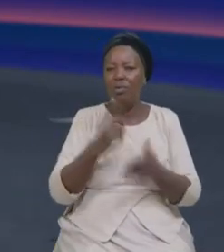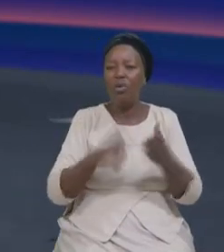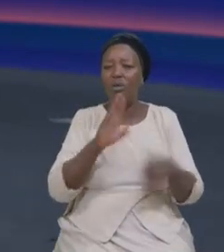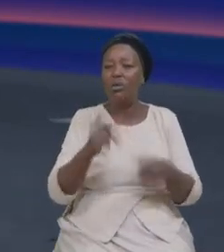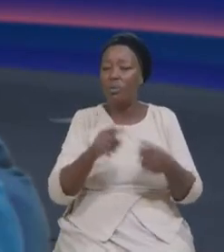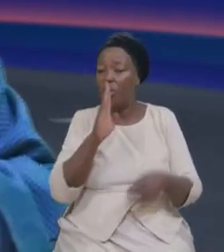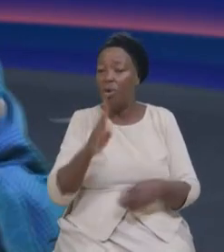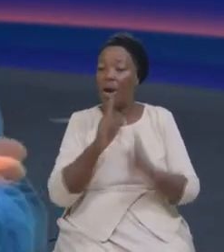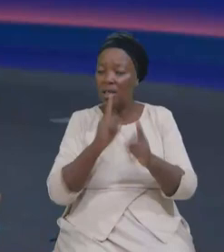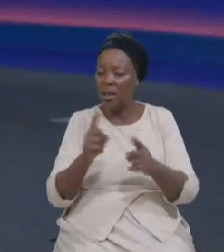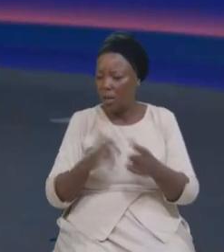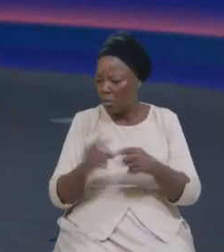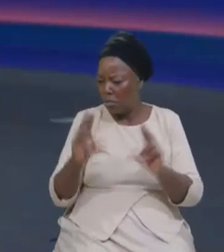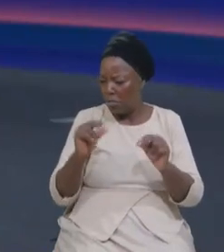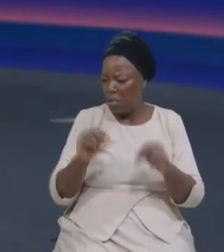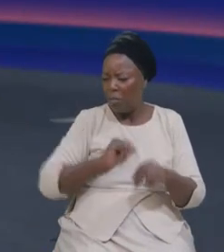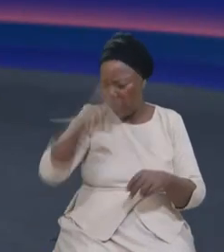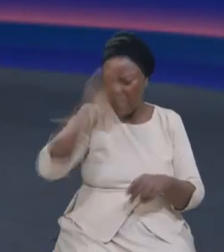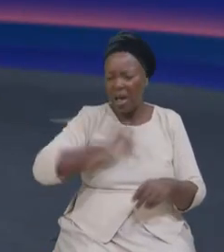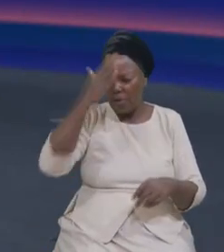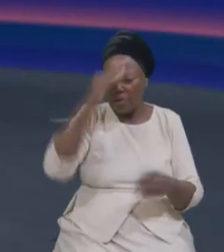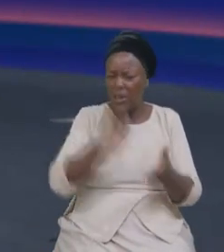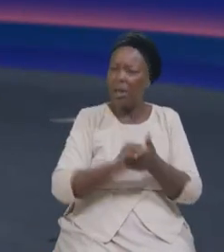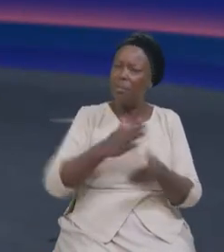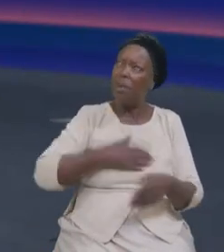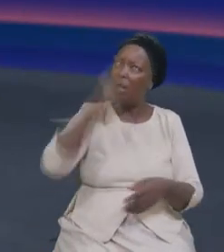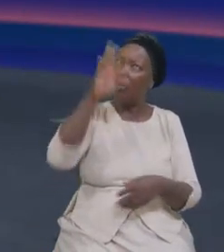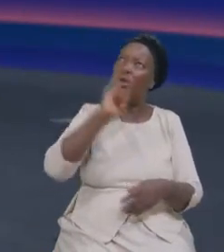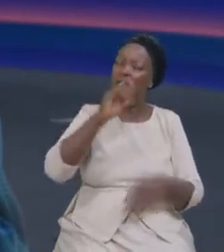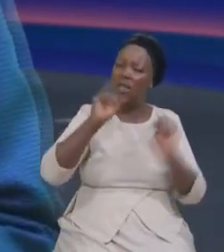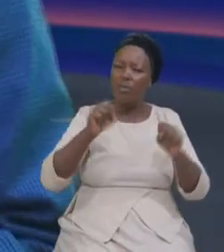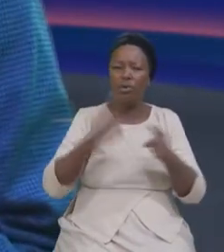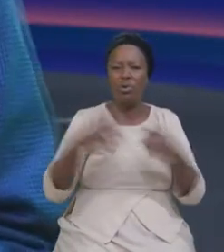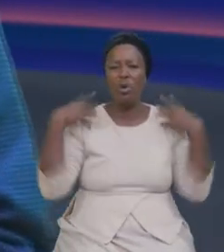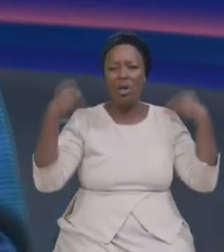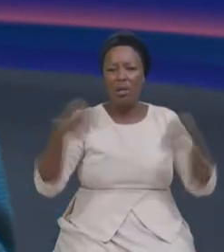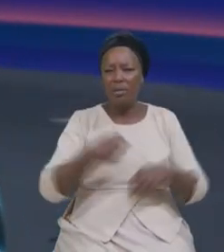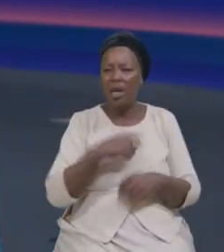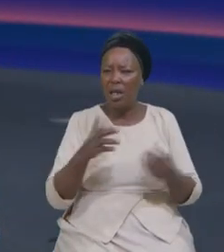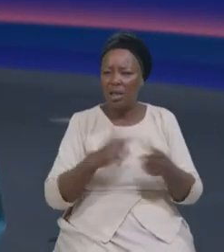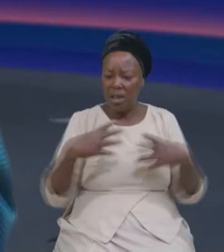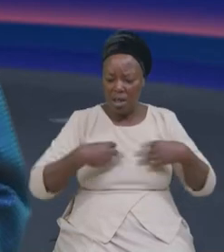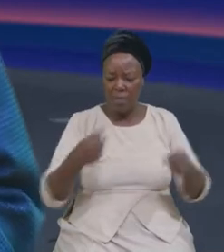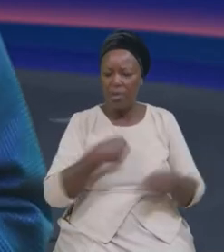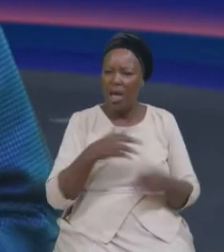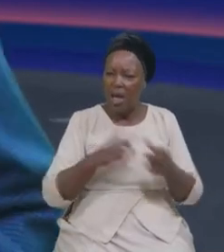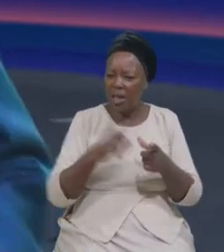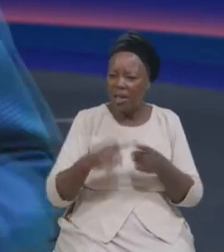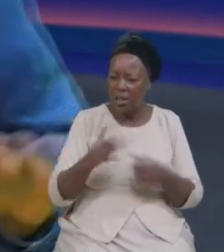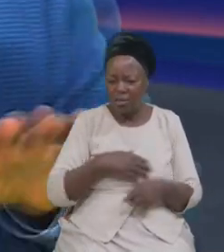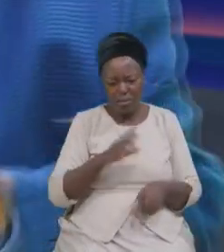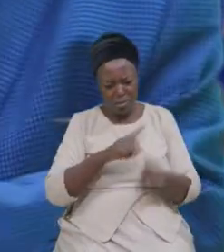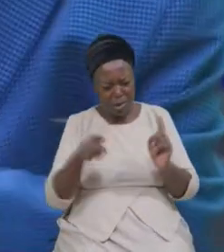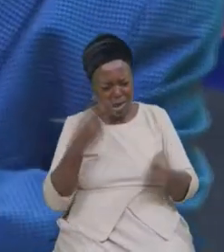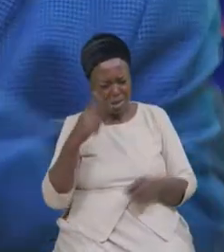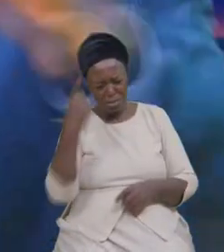they say, the way it shows in your body, on your face, and it's like you are very, very sick. For how long have you been